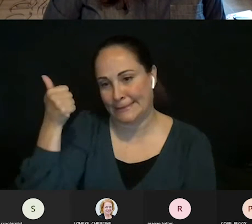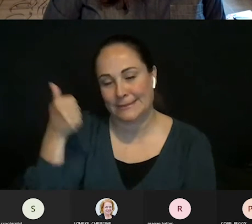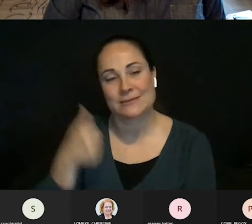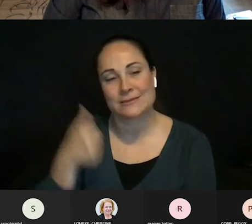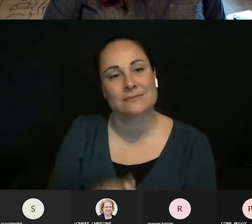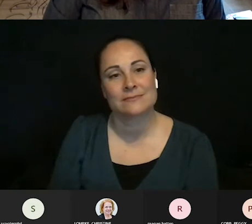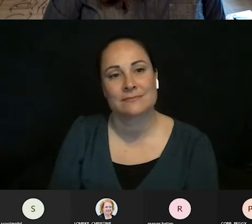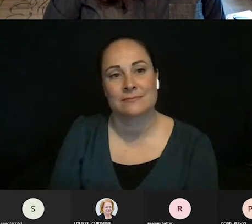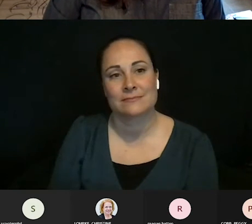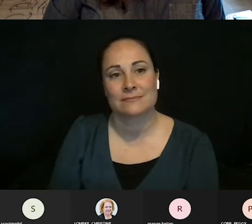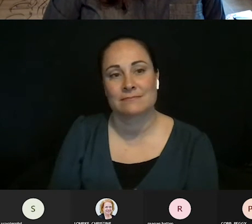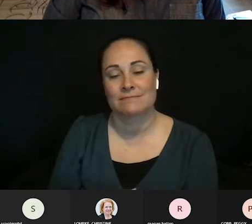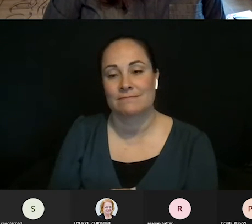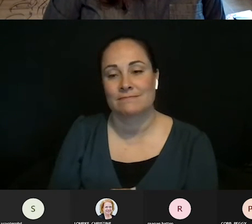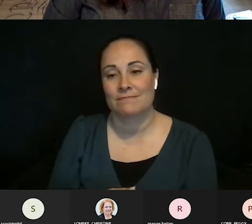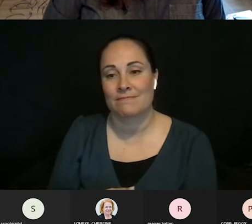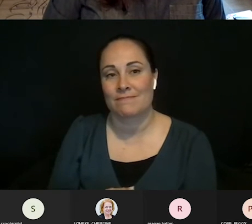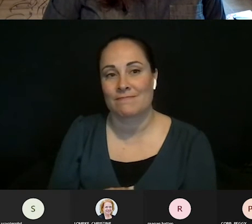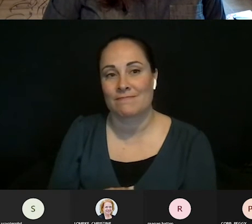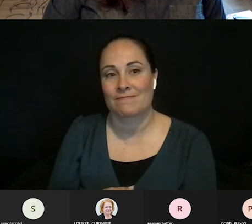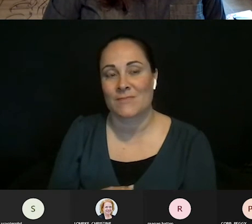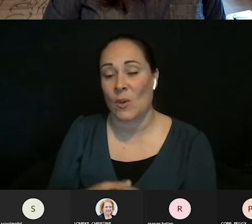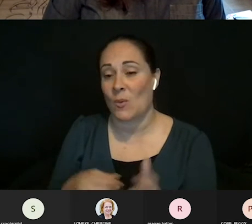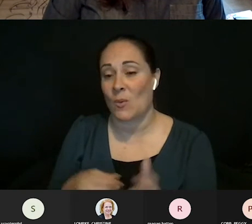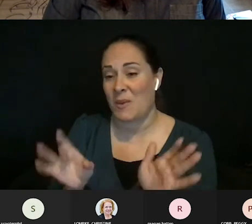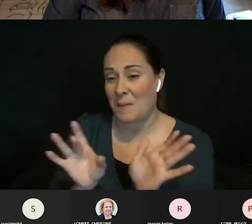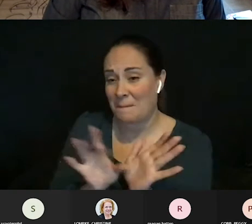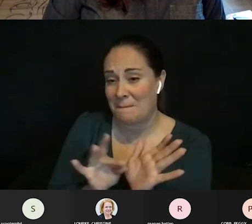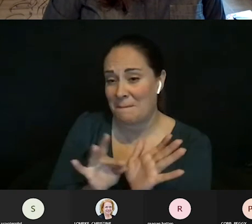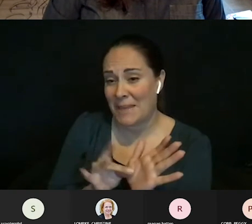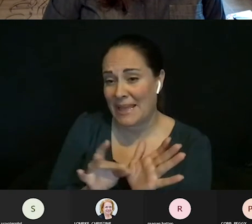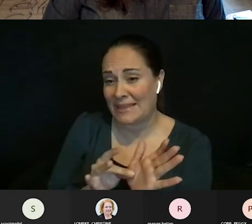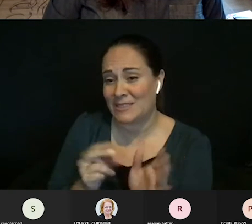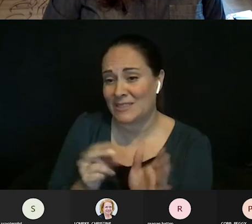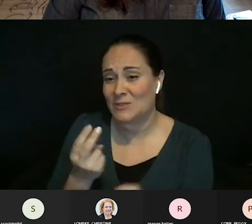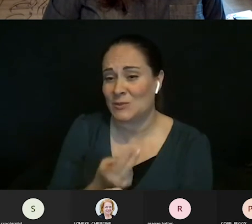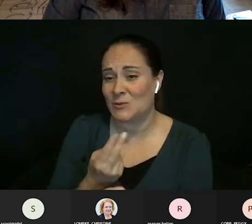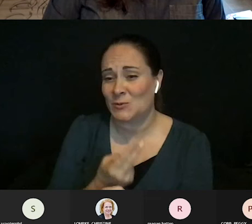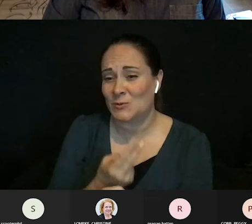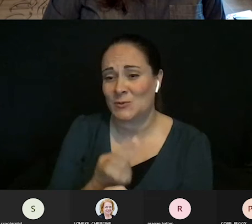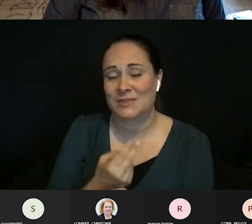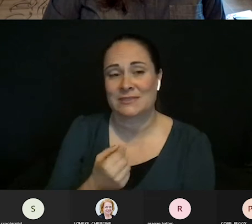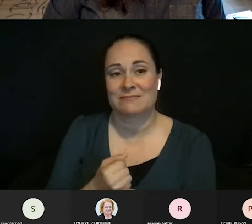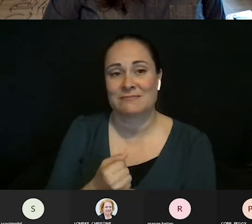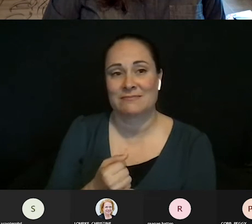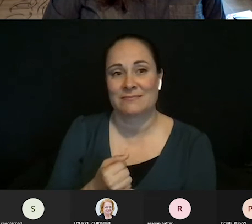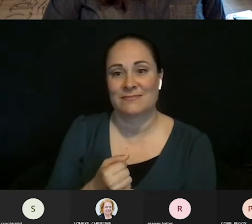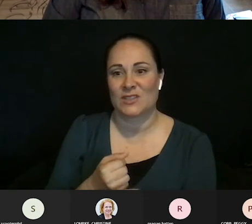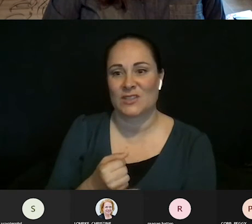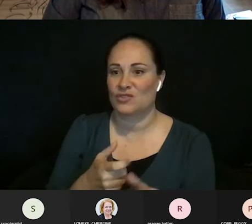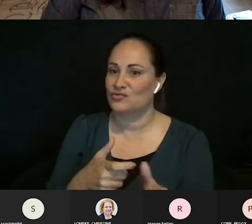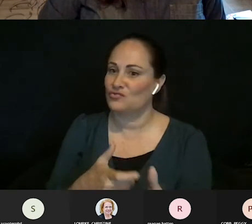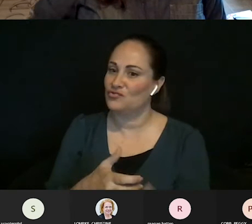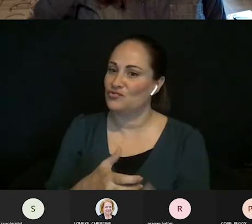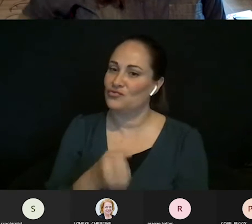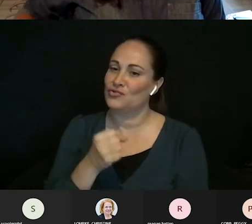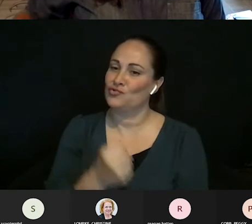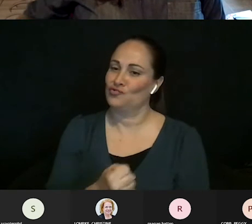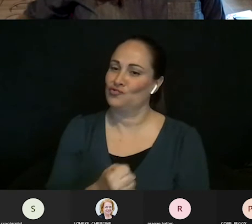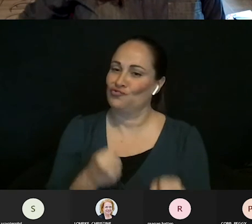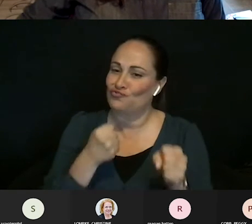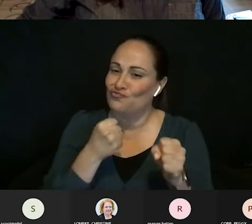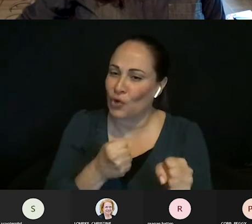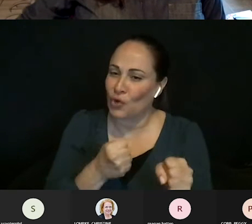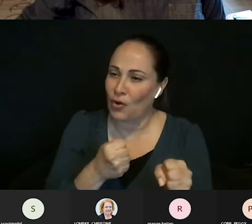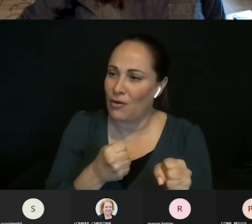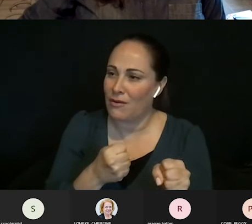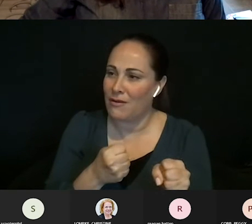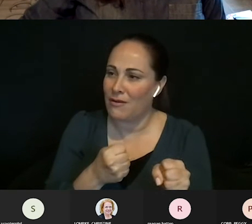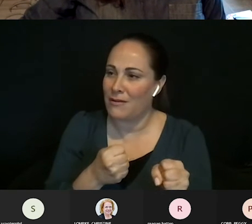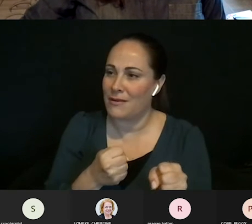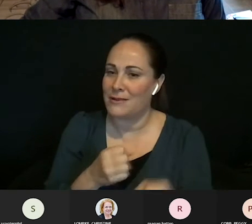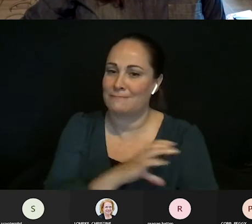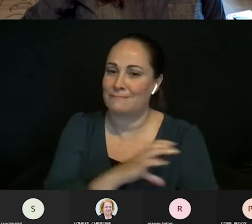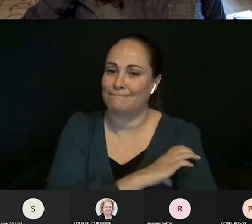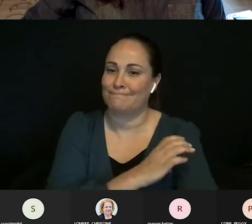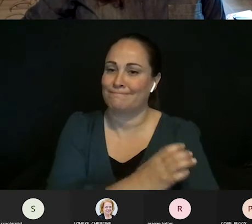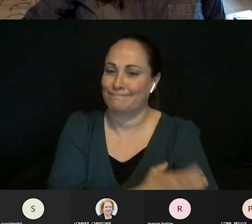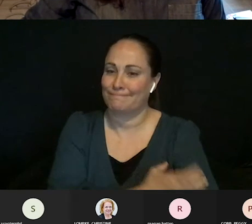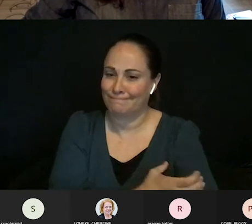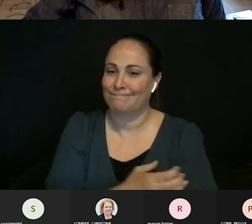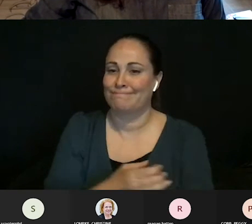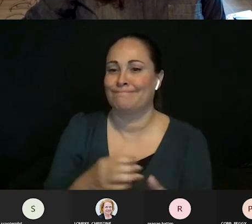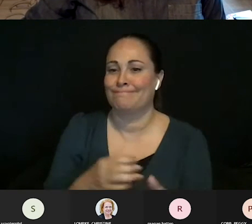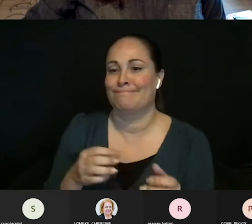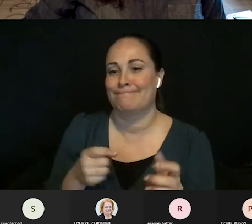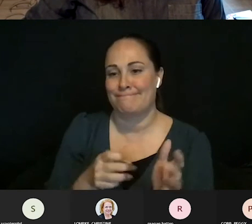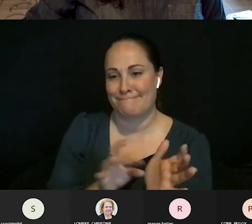are neodymium magnets, right? These are super strong rare earth magnets. Now, if you've used these magnets before, you